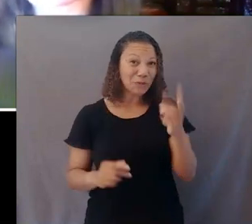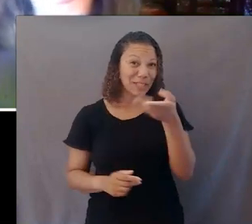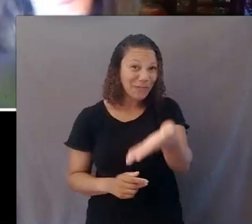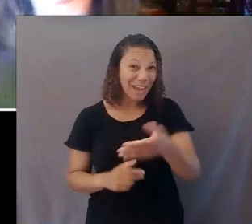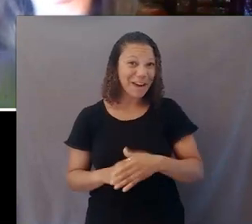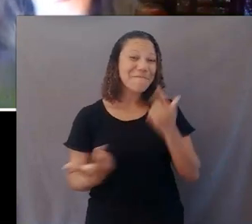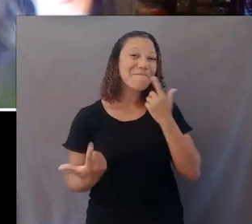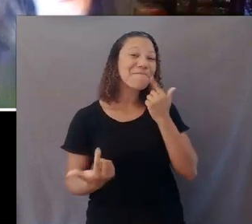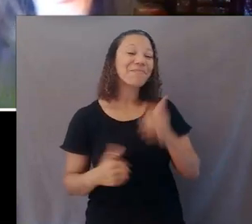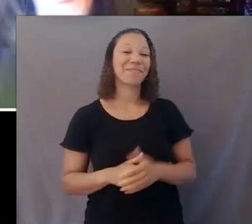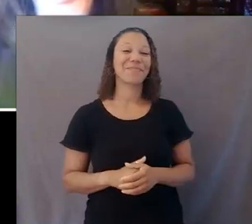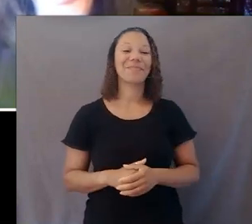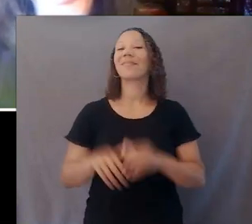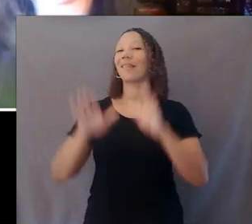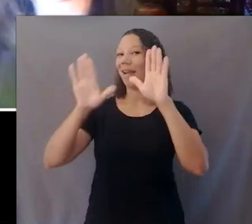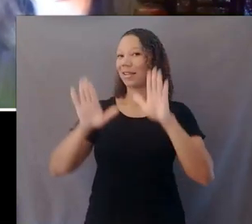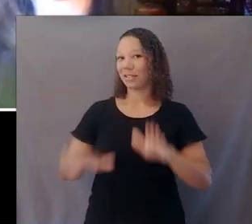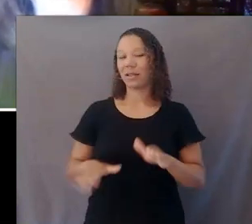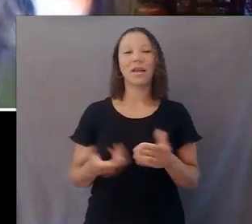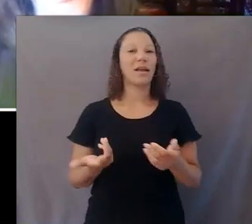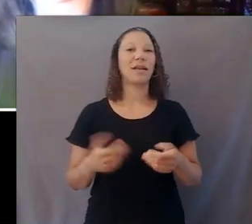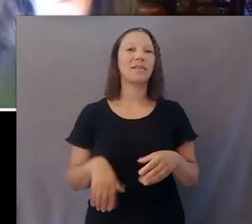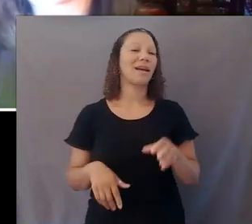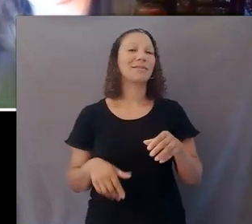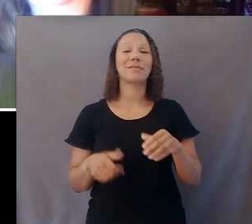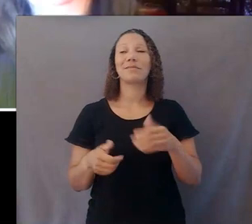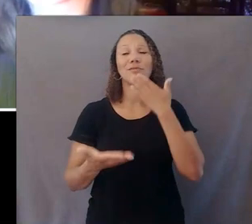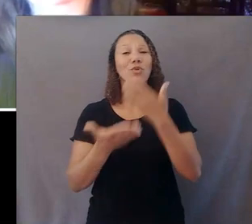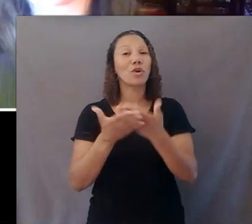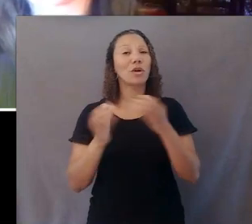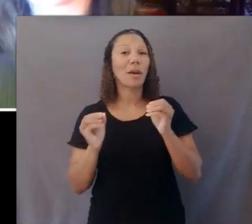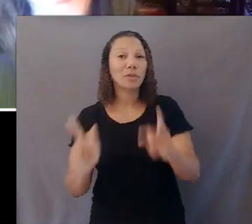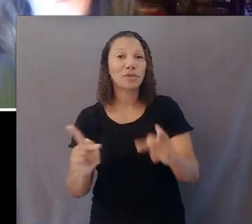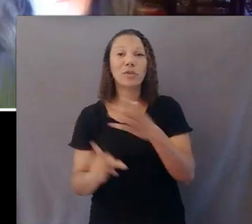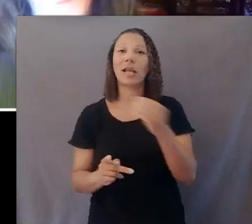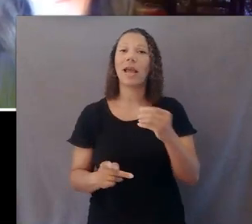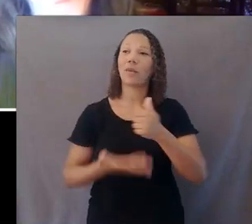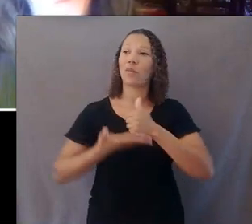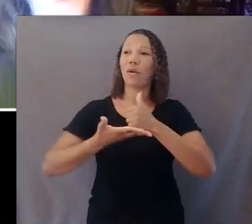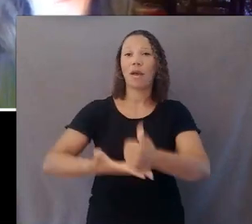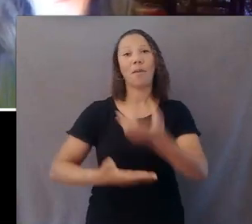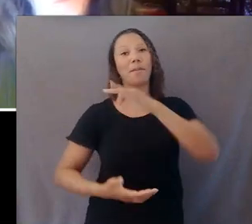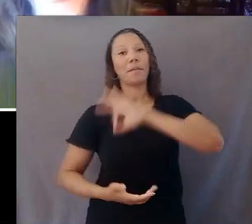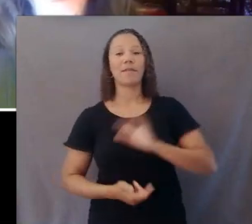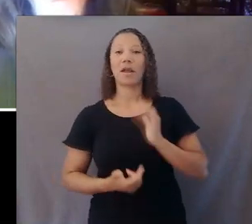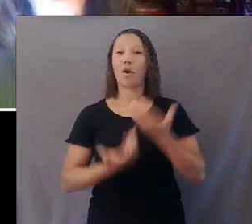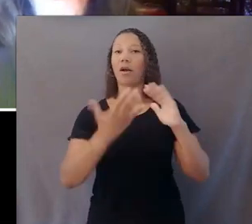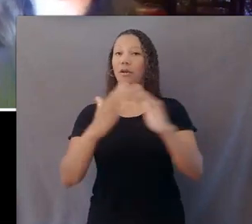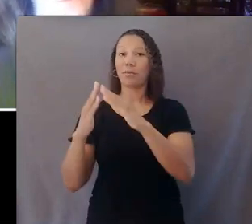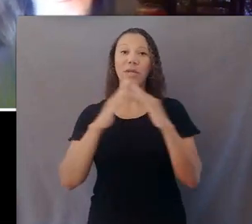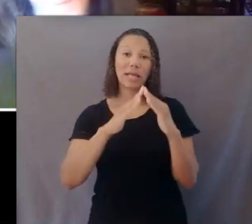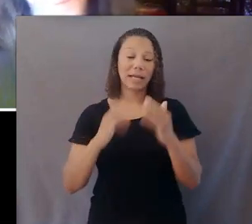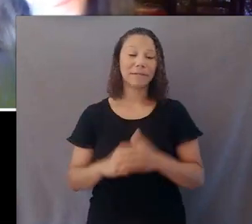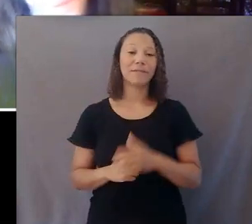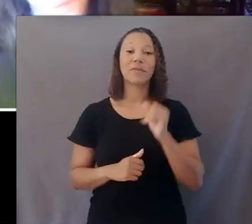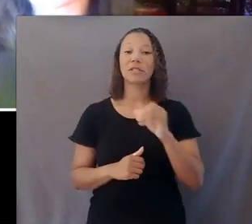Excellent, excellent. It's a wonderful opportunity, something that's definitely a service to our community and to all of our students. So let me go